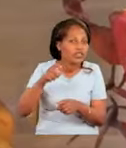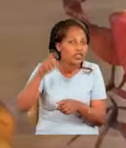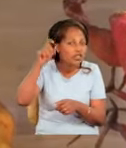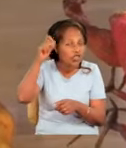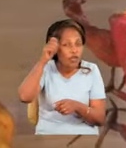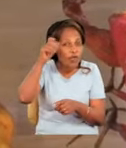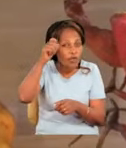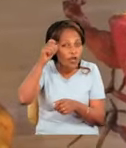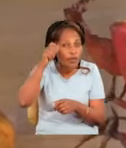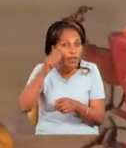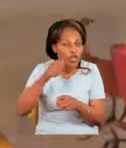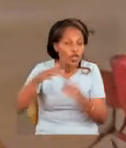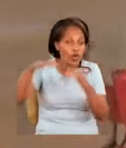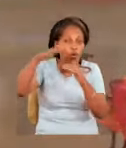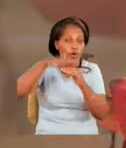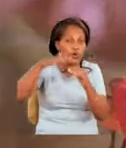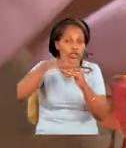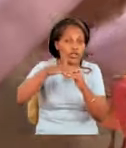anther.